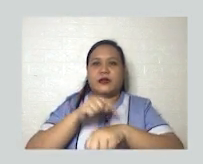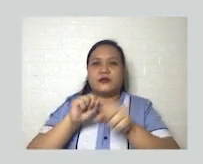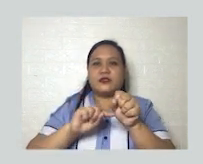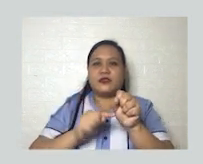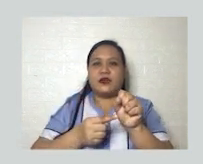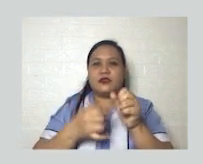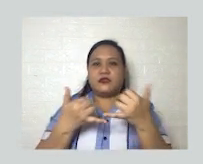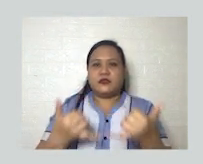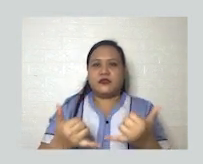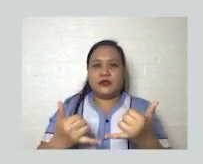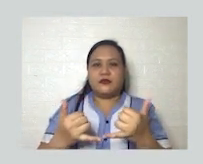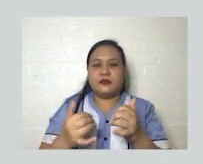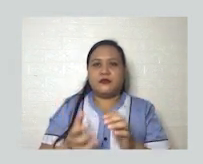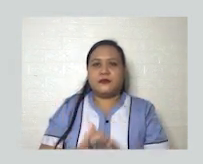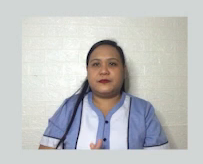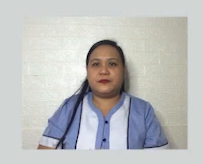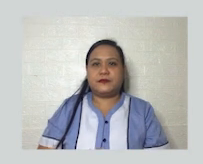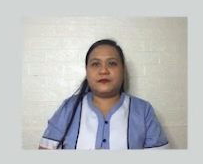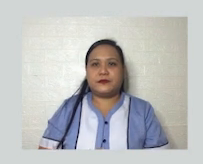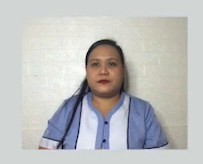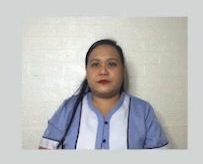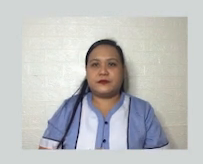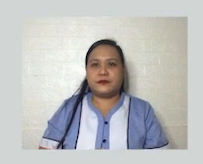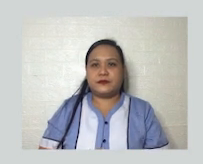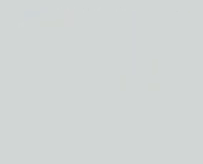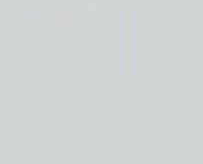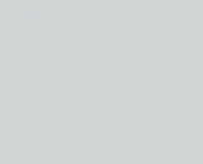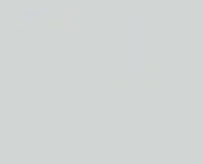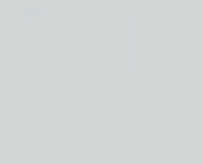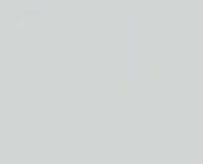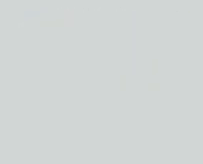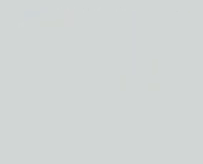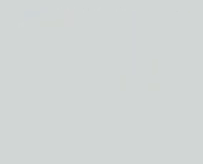Great! Your timer starts now.